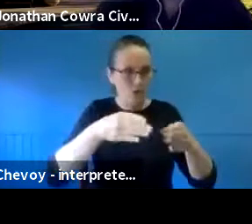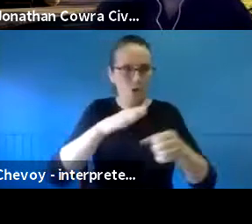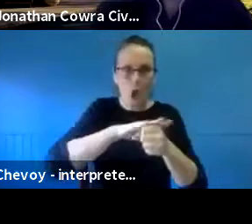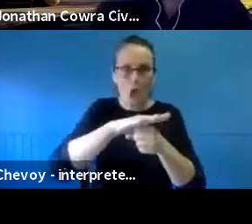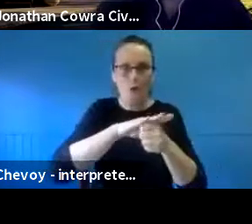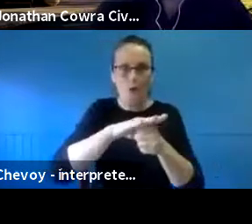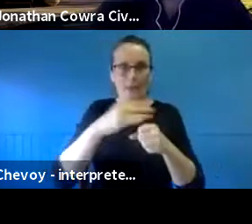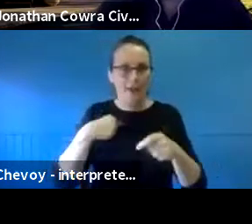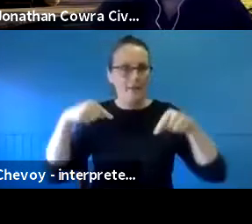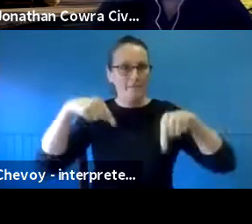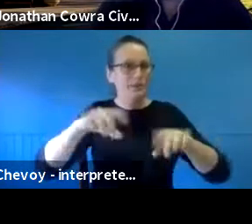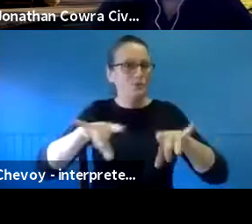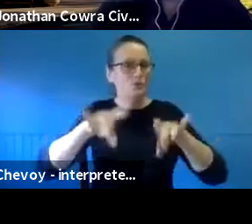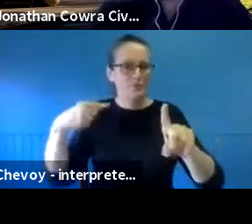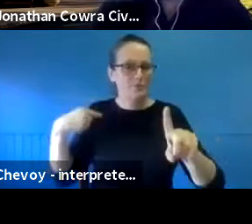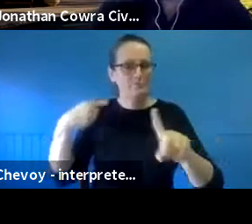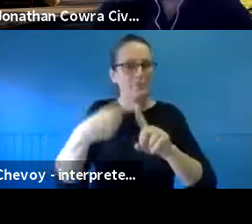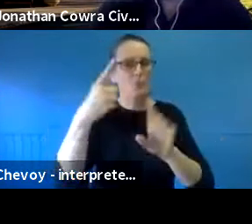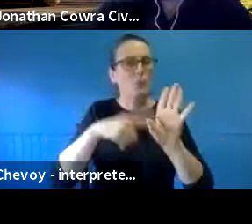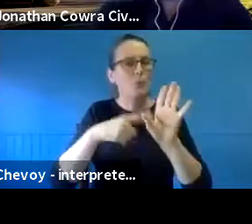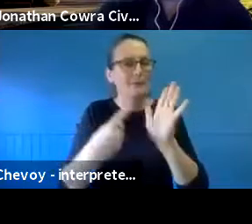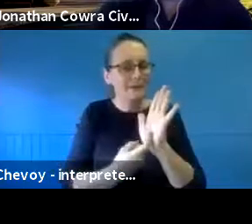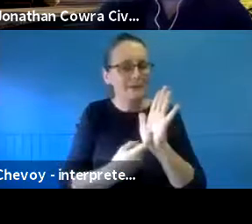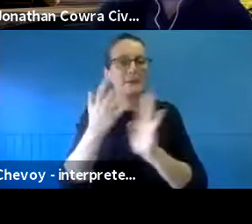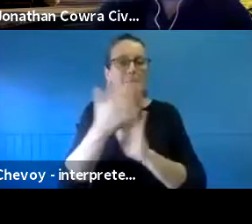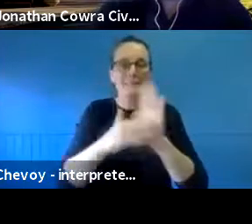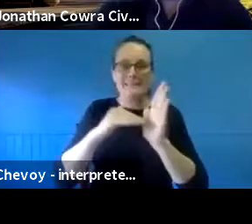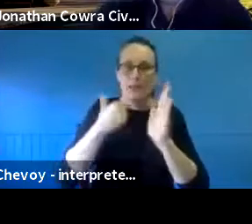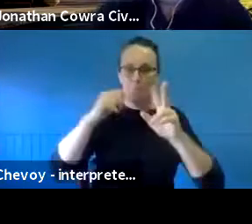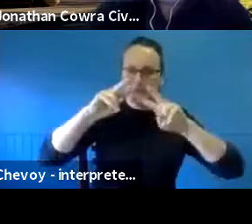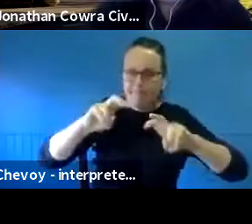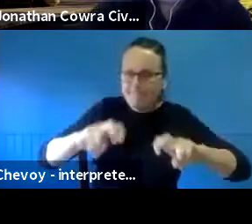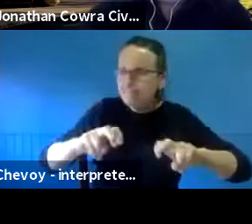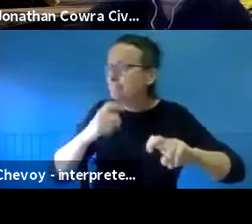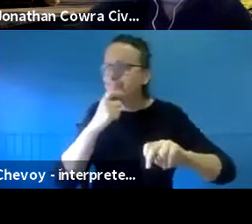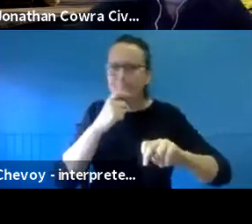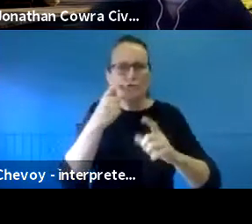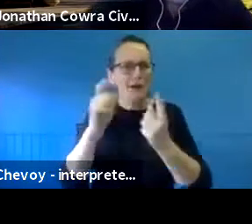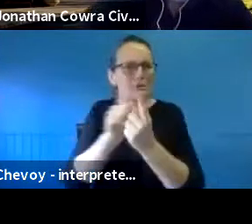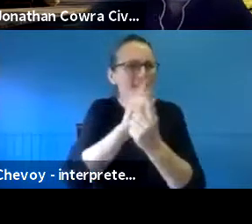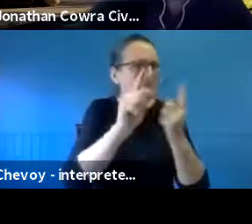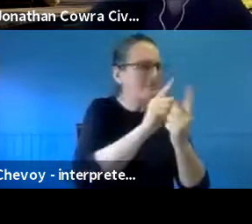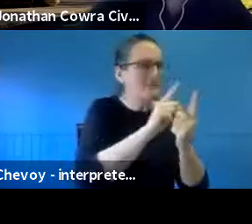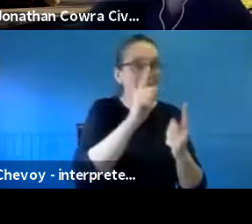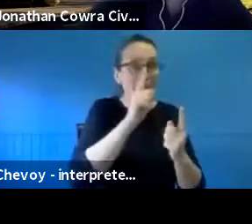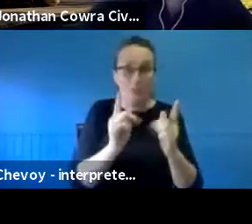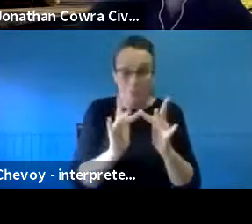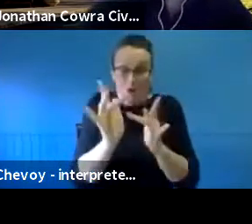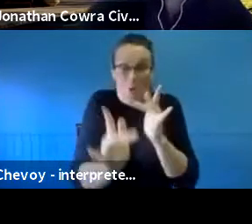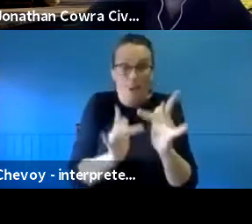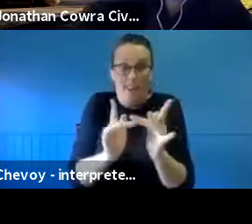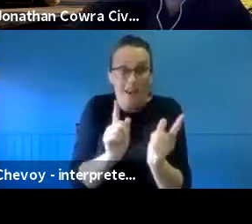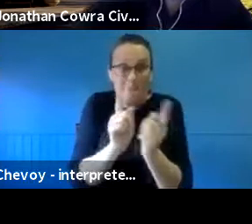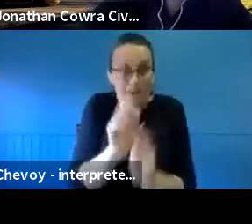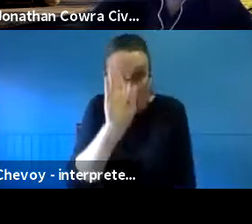Australia for a year. So it's now I'm having to sort of put a lot of research into trying to meet people only online to find out